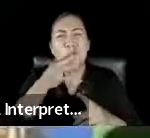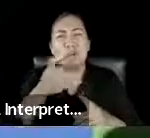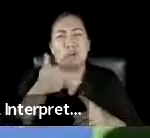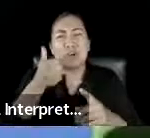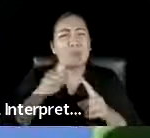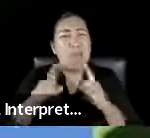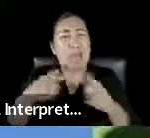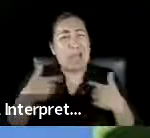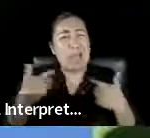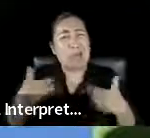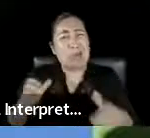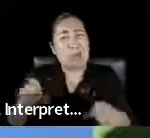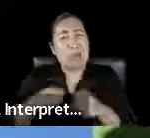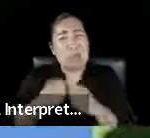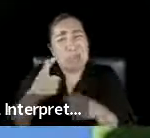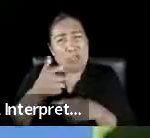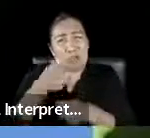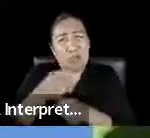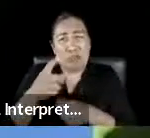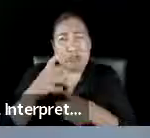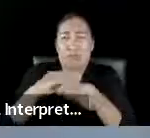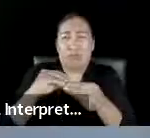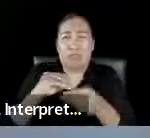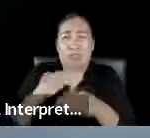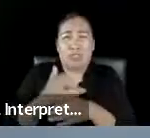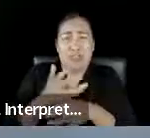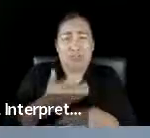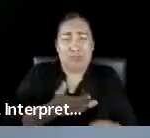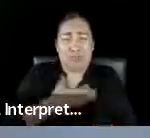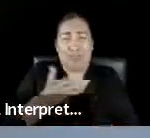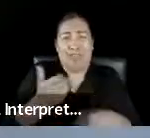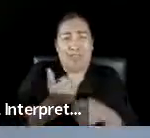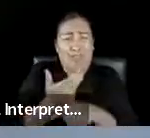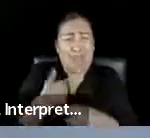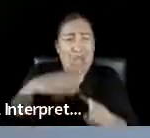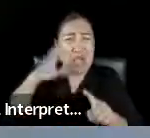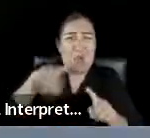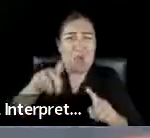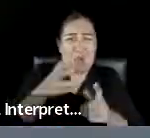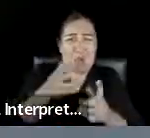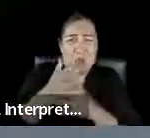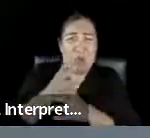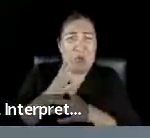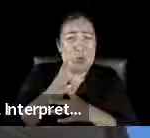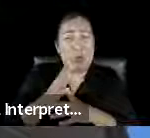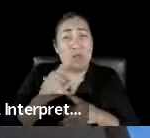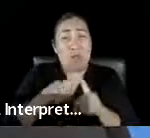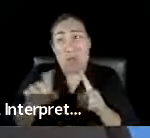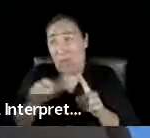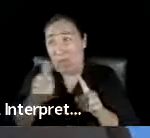trust. You told me everything, so I knew what you were going through when no one else did.